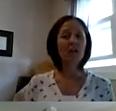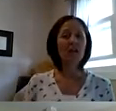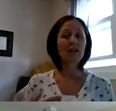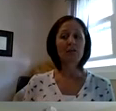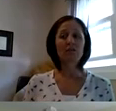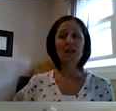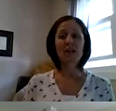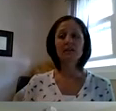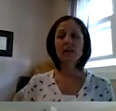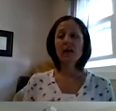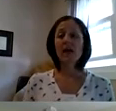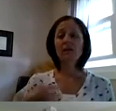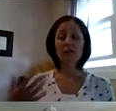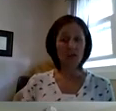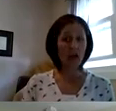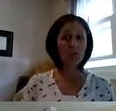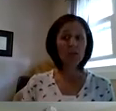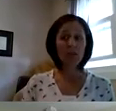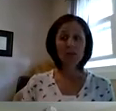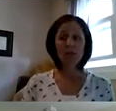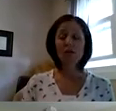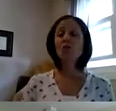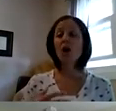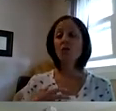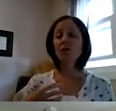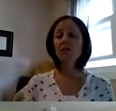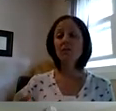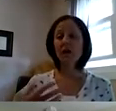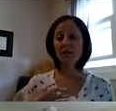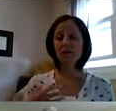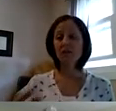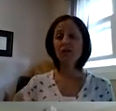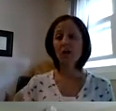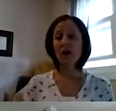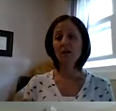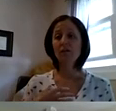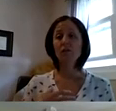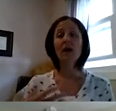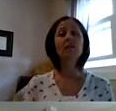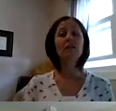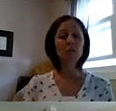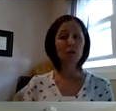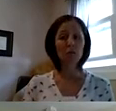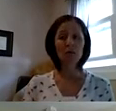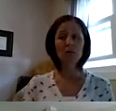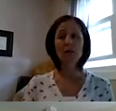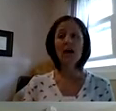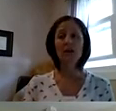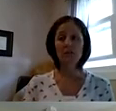within is up to date. As an applicant, you are receiving messages from us directly